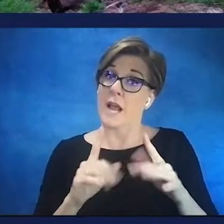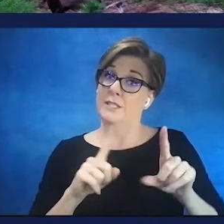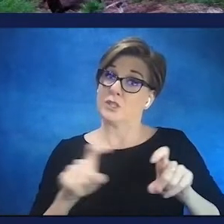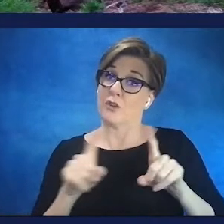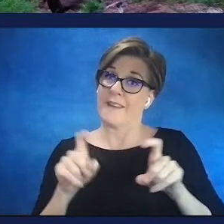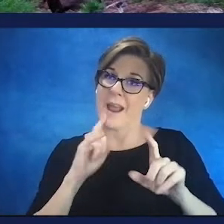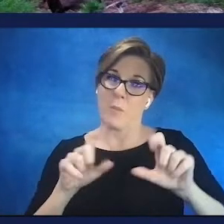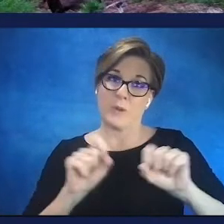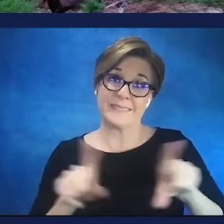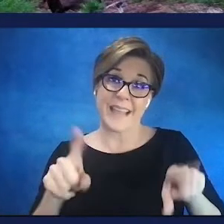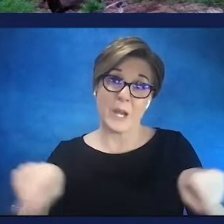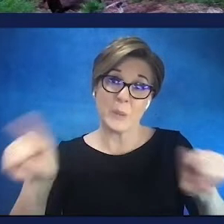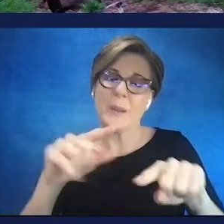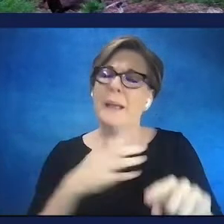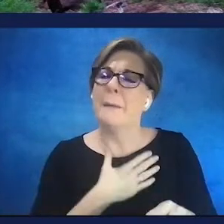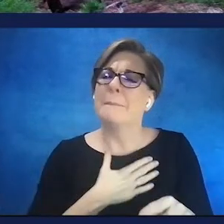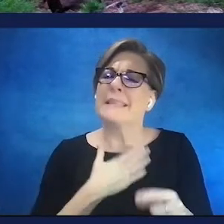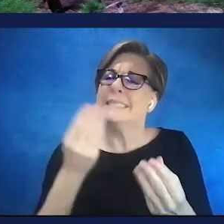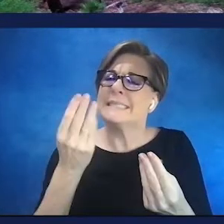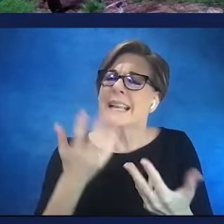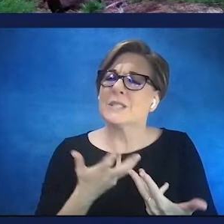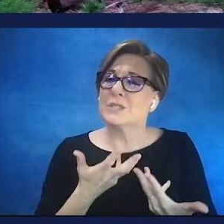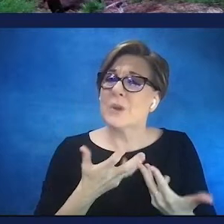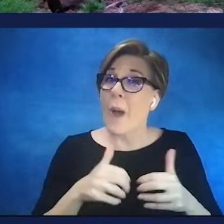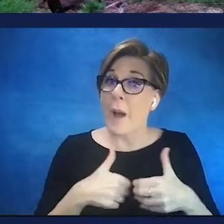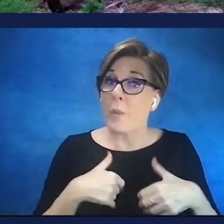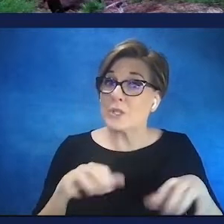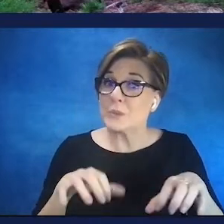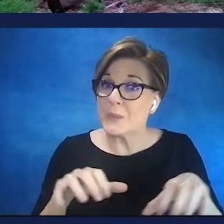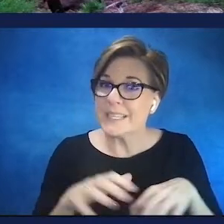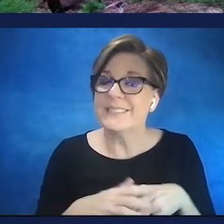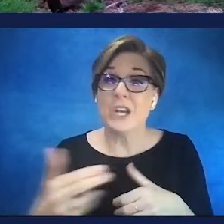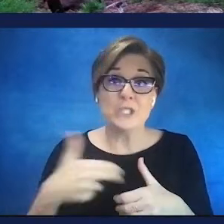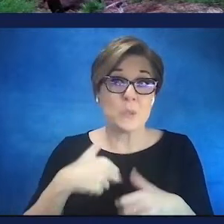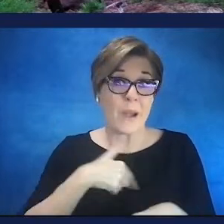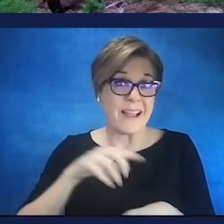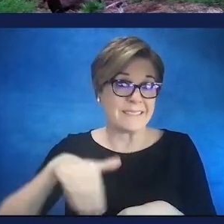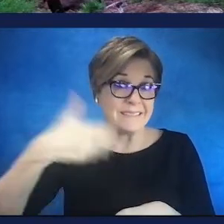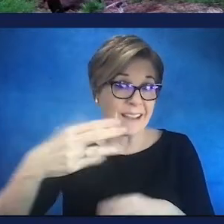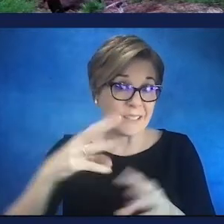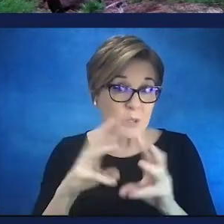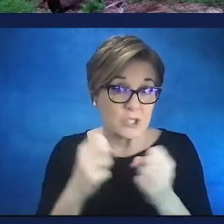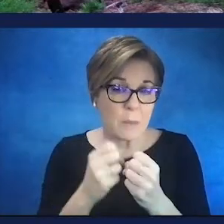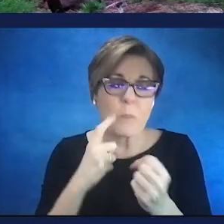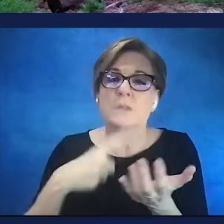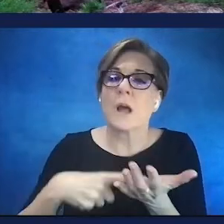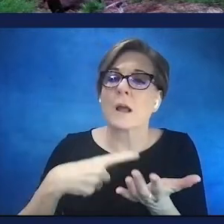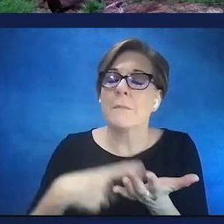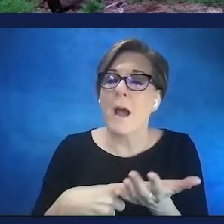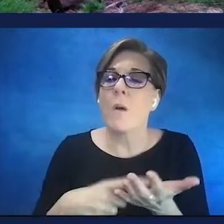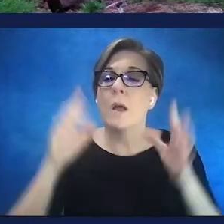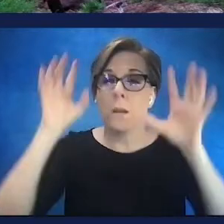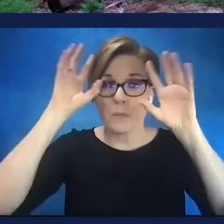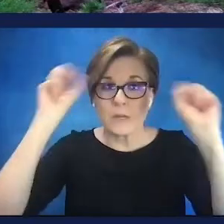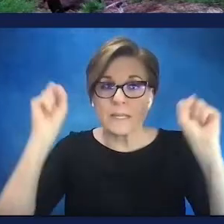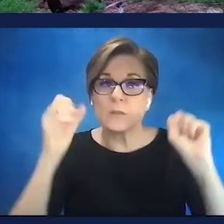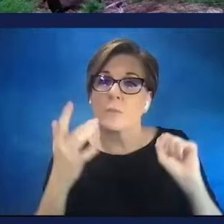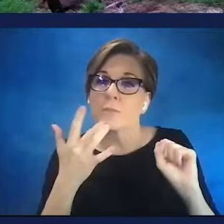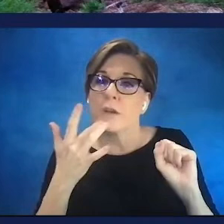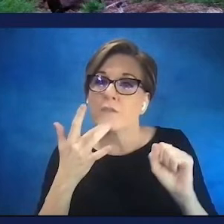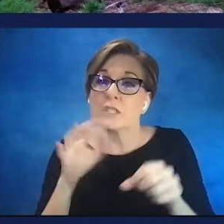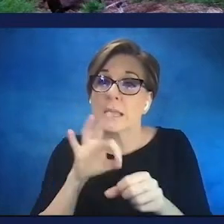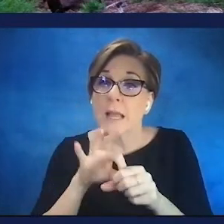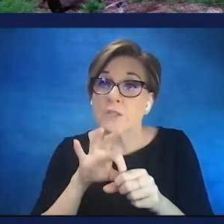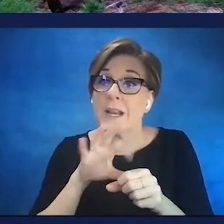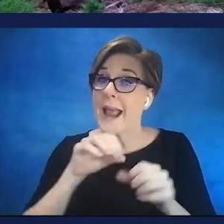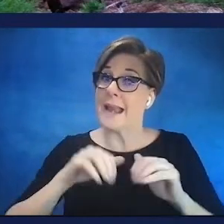card that I'm going to send you. Let us know how we're doing. And join us next time when we will discuss the presidential preference election and